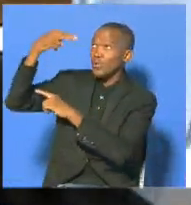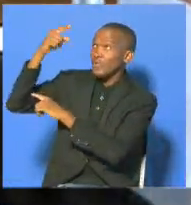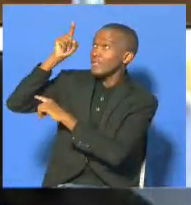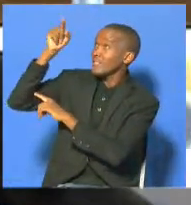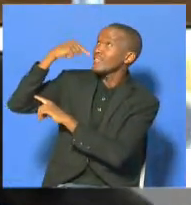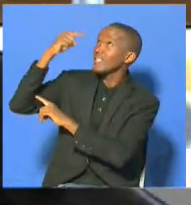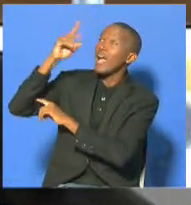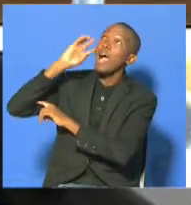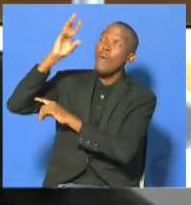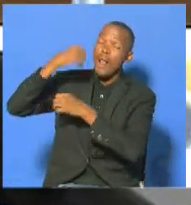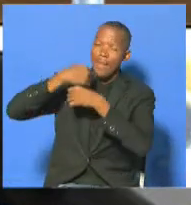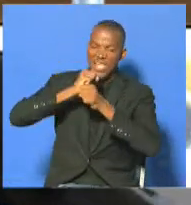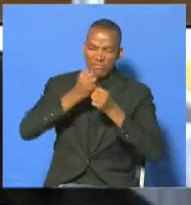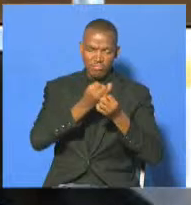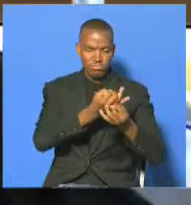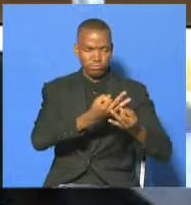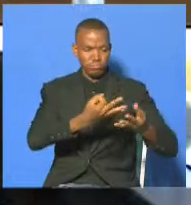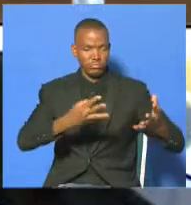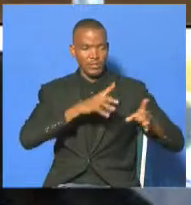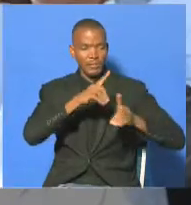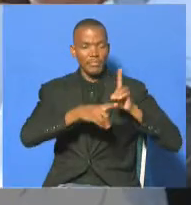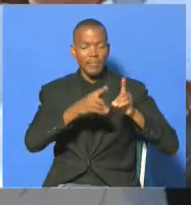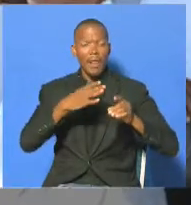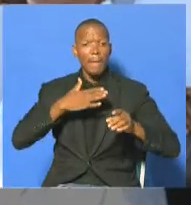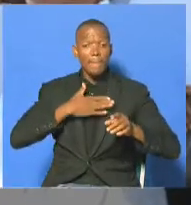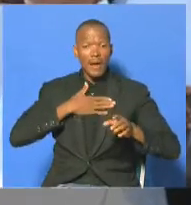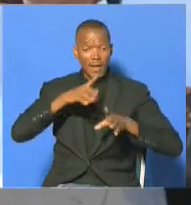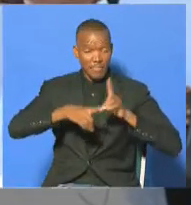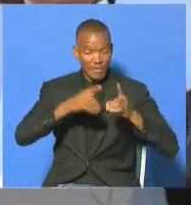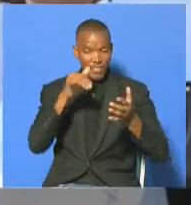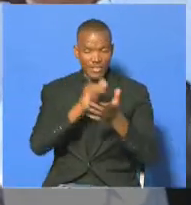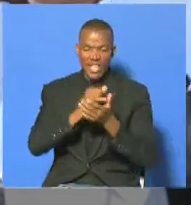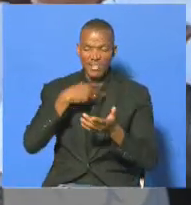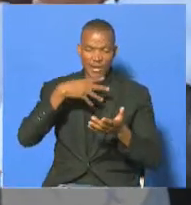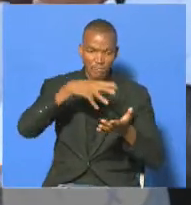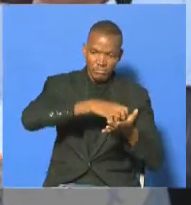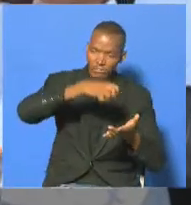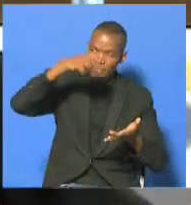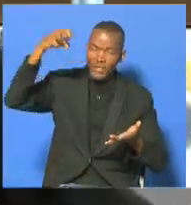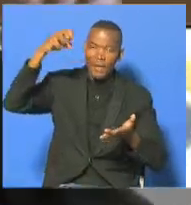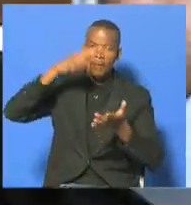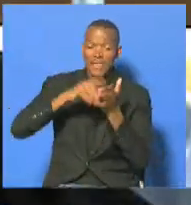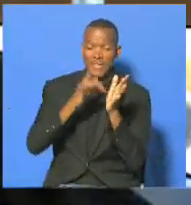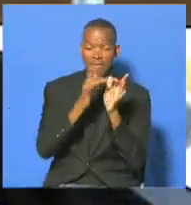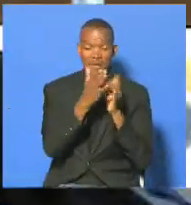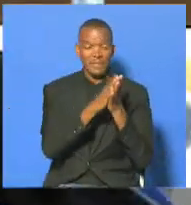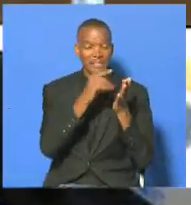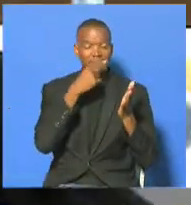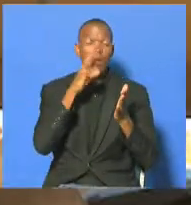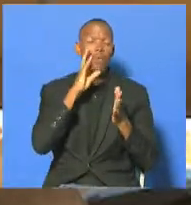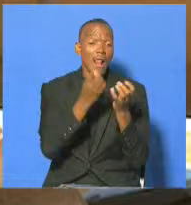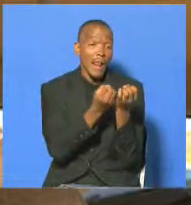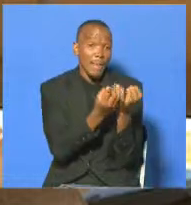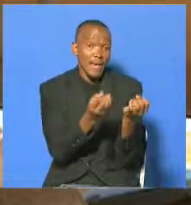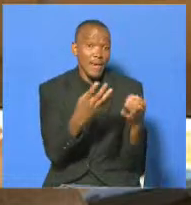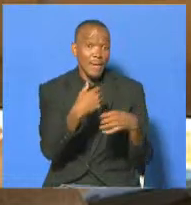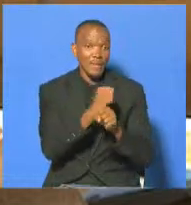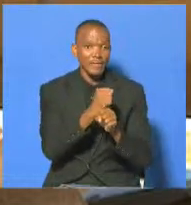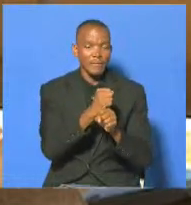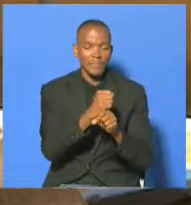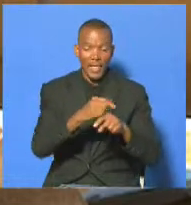ke tantsi ha tsa batho batho ba me ba nna ke ba tusitse le kwano la Jehova la re ke tla le ntsi hatsa mo nakong